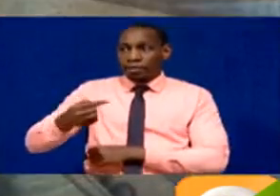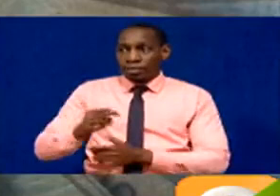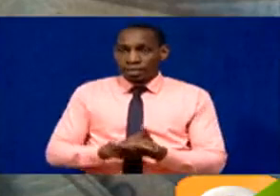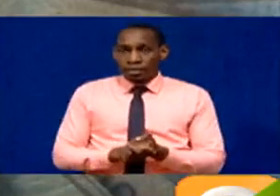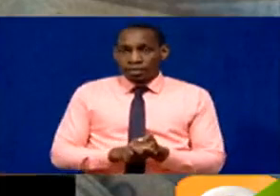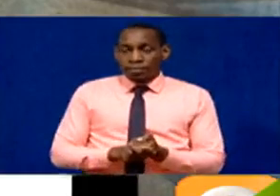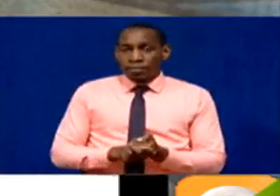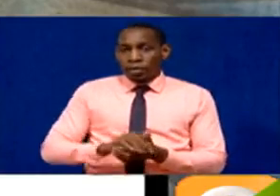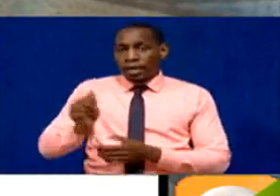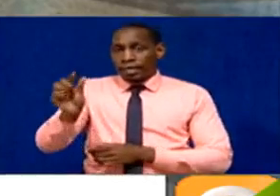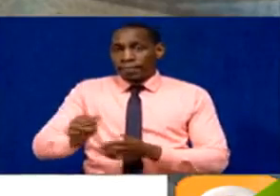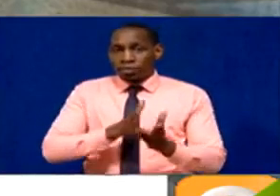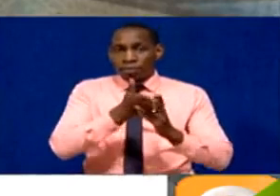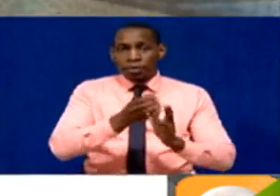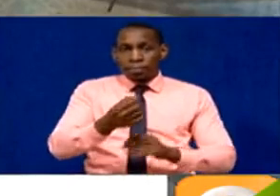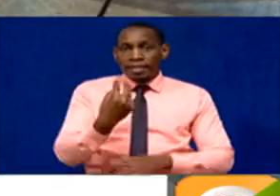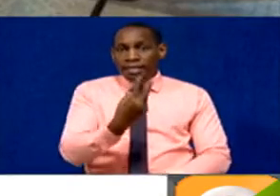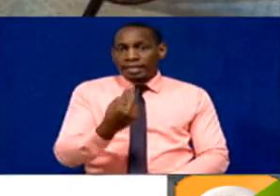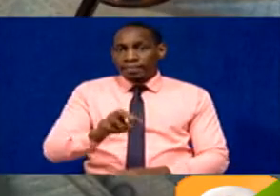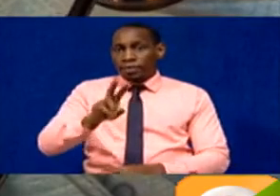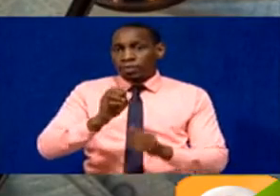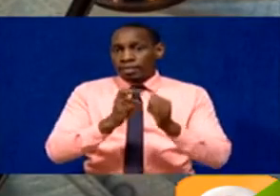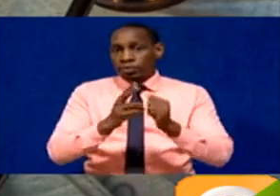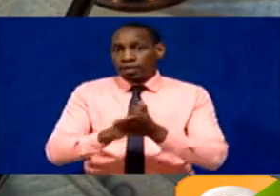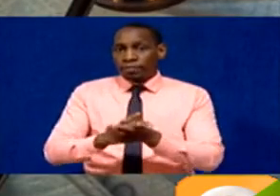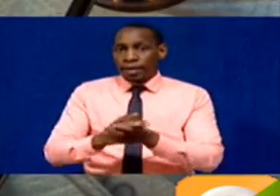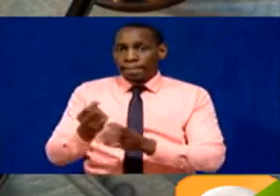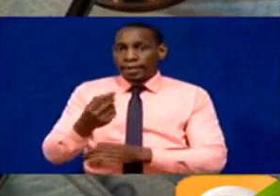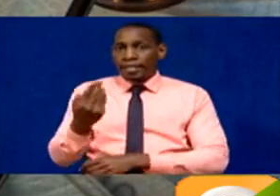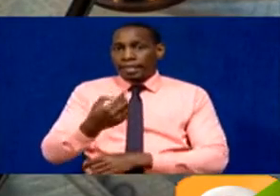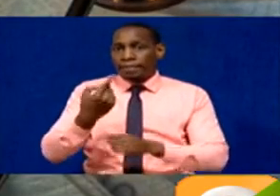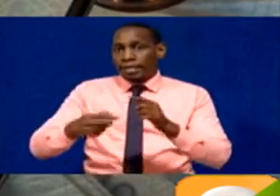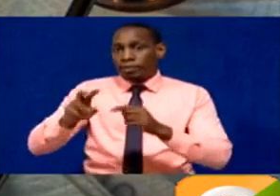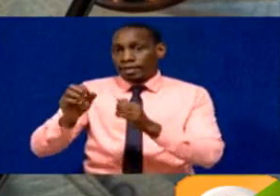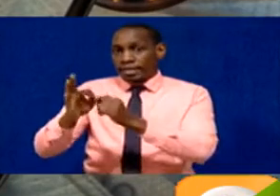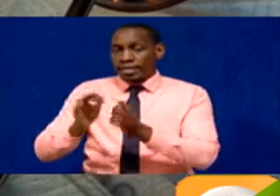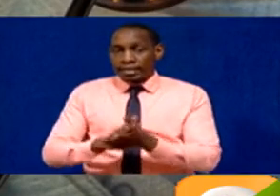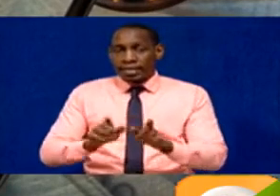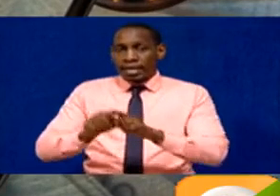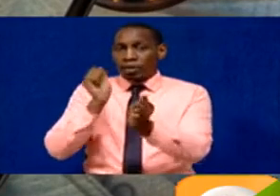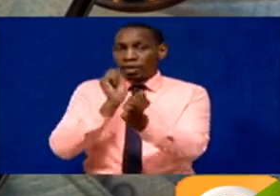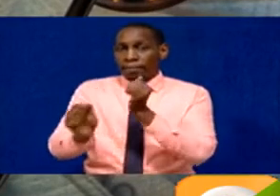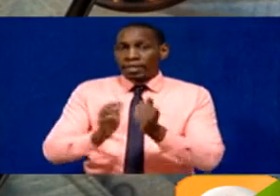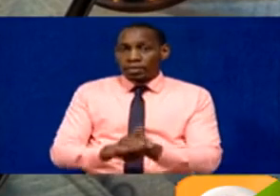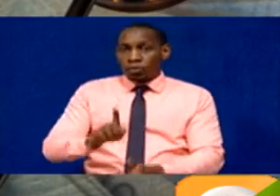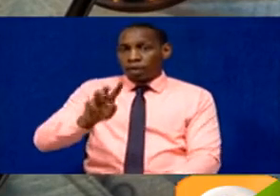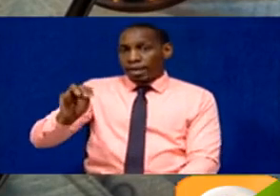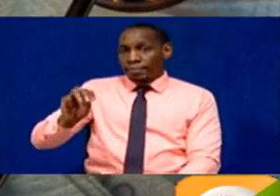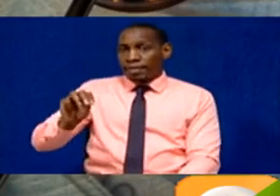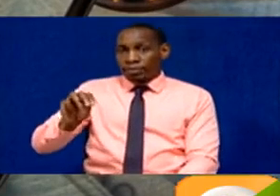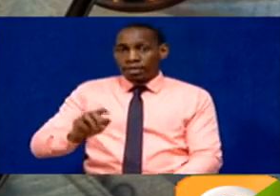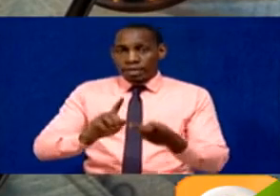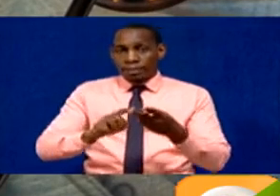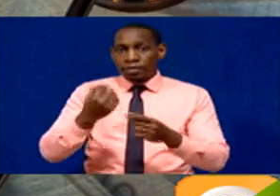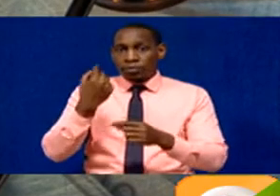from one Boniface Mwaniki between December 2012 and April 2013 and was slapped with a 1 million shillings fine